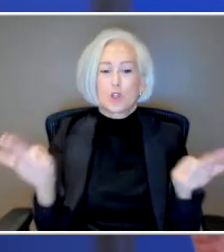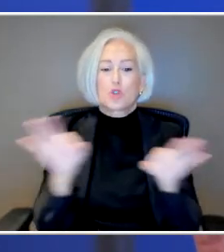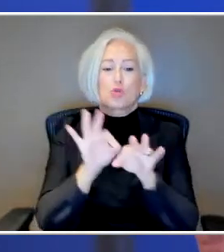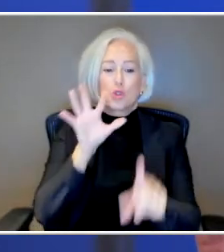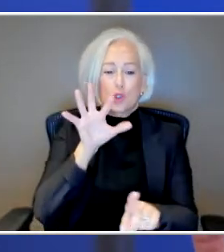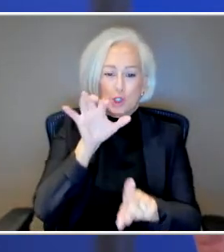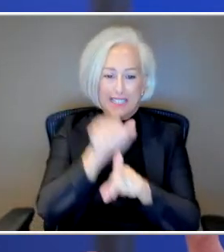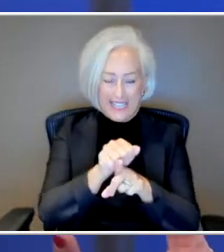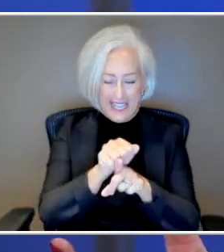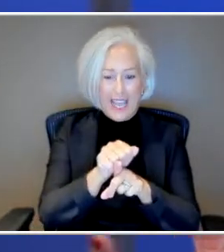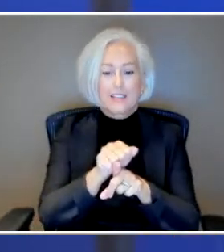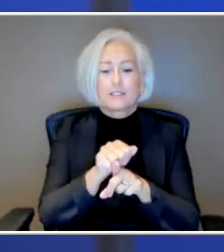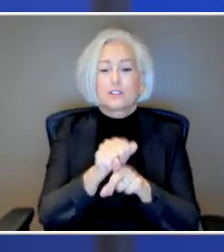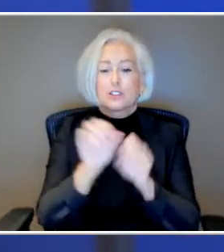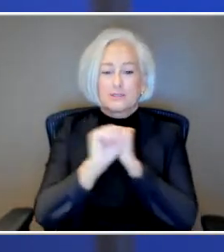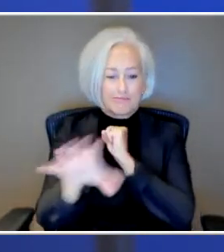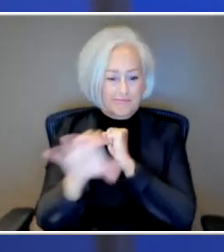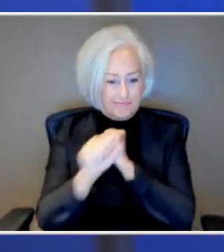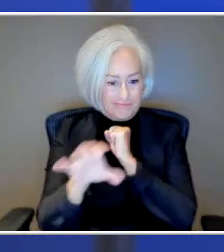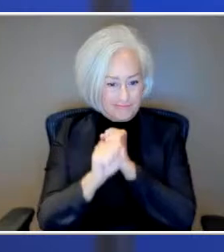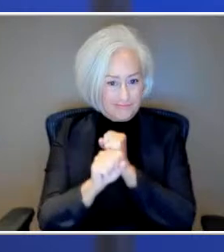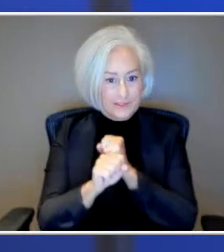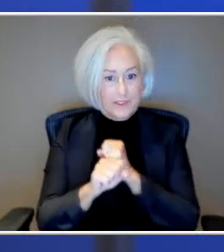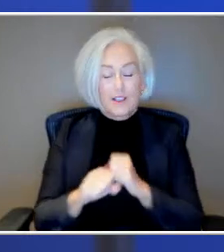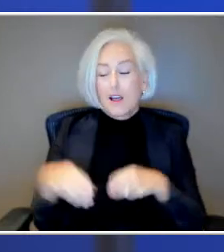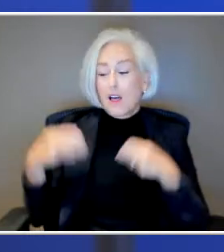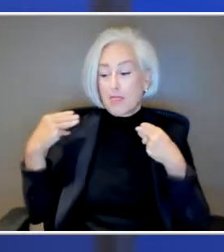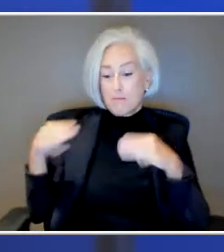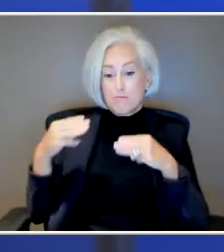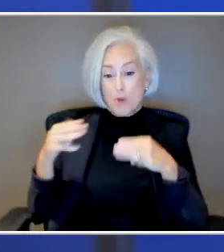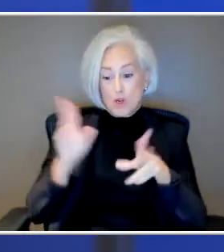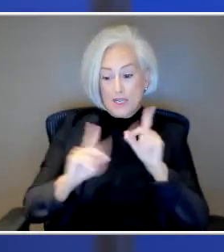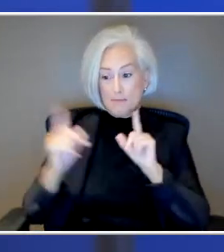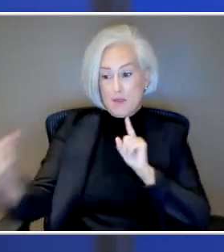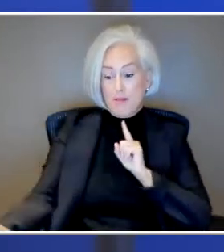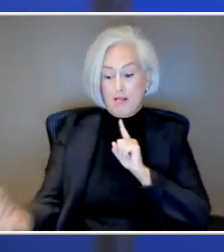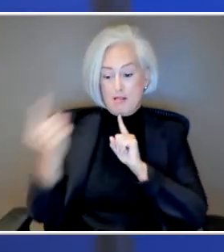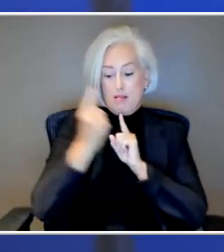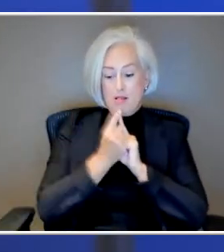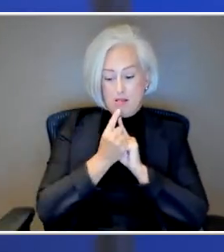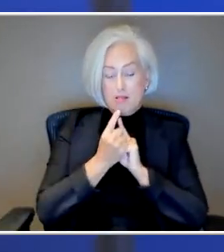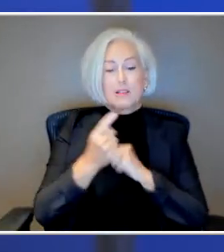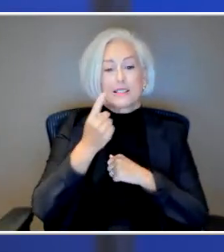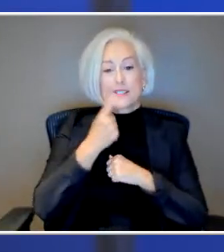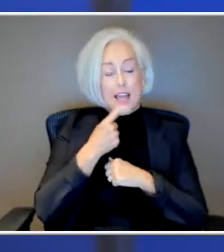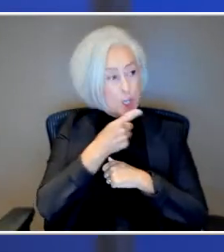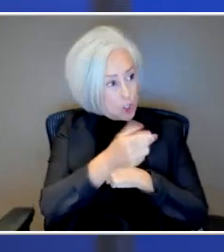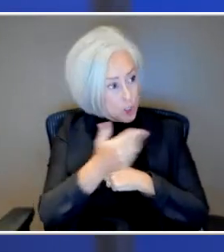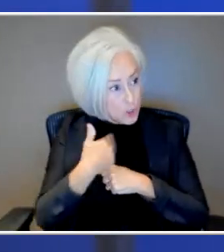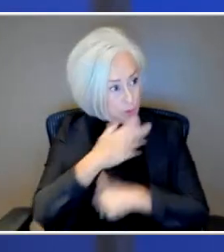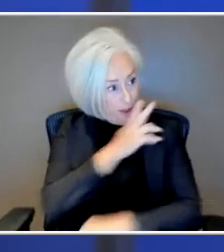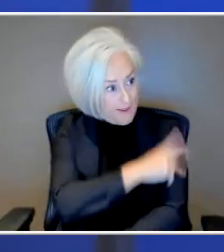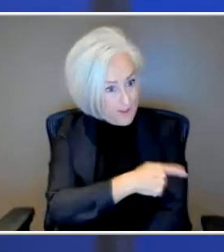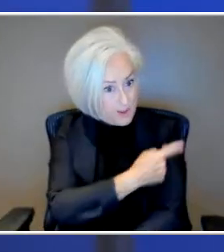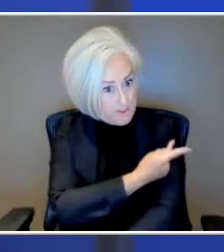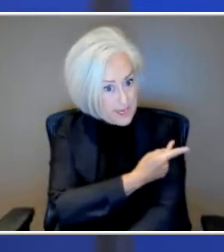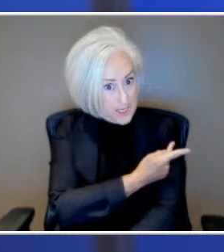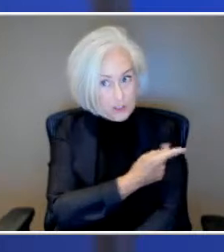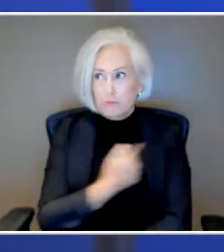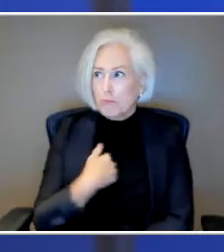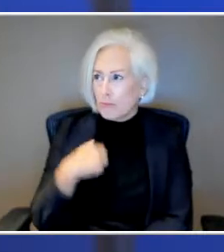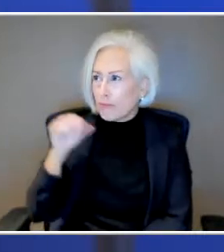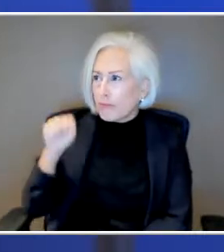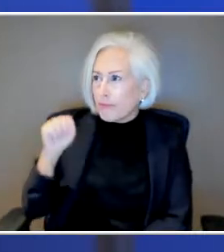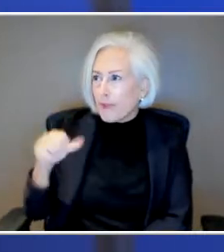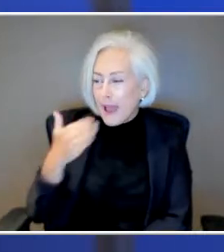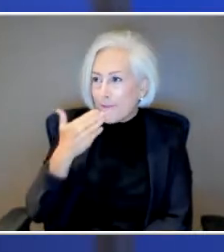people actually approached me asking if there would be a patient, and I'm like, yeah, I have a pretty good